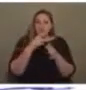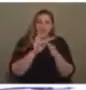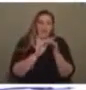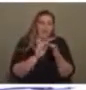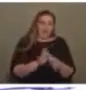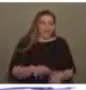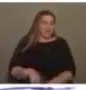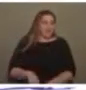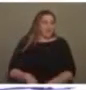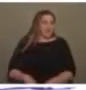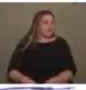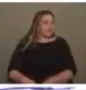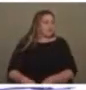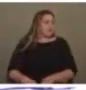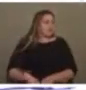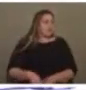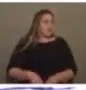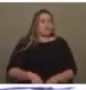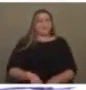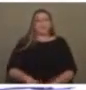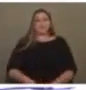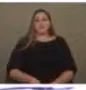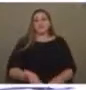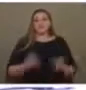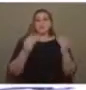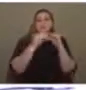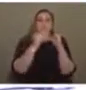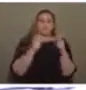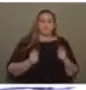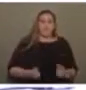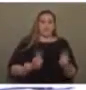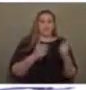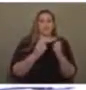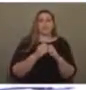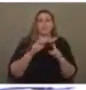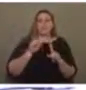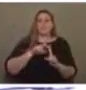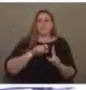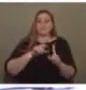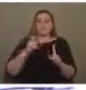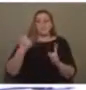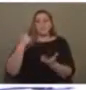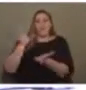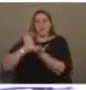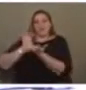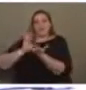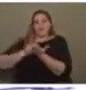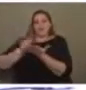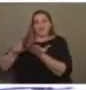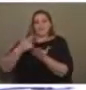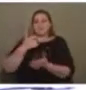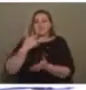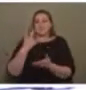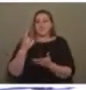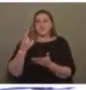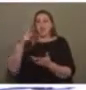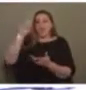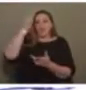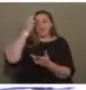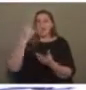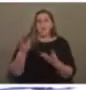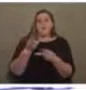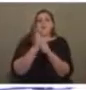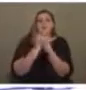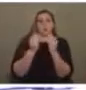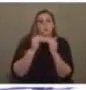of thing saying we just need more spending, more investment, more stimulus. And Puerto Rico's had a lot of fiscal stimulus. When the government borrows until it can't spend anymore, that's a lot of